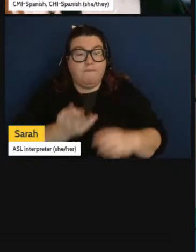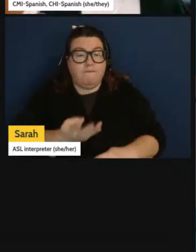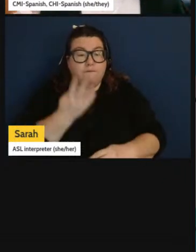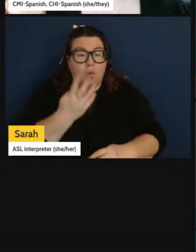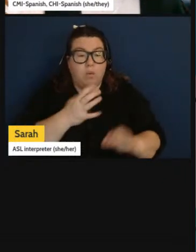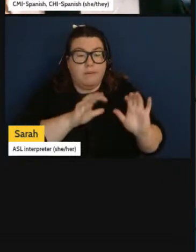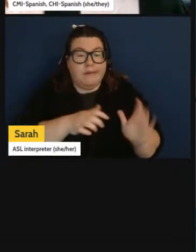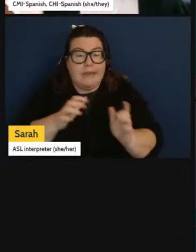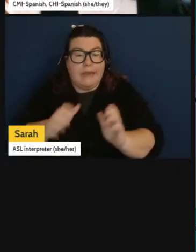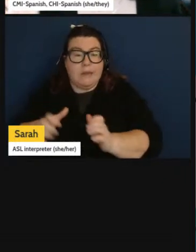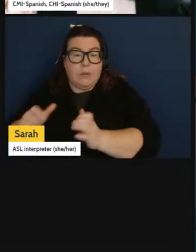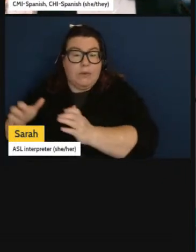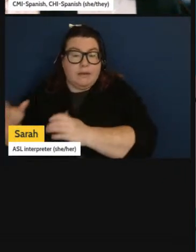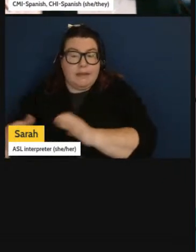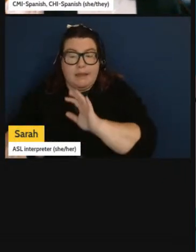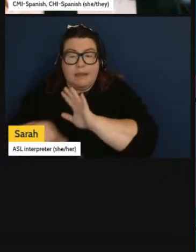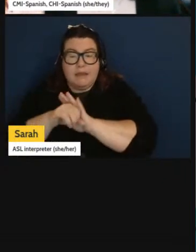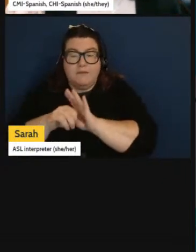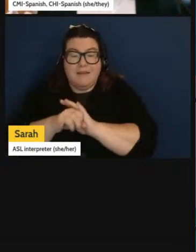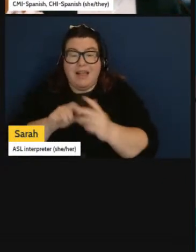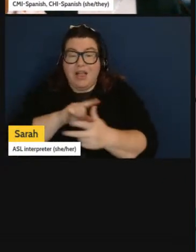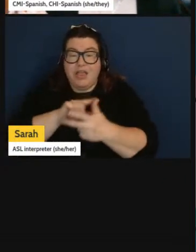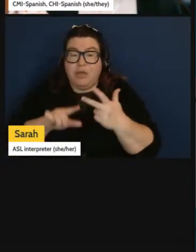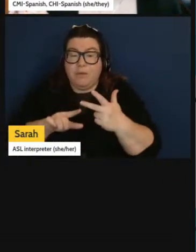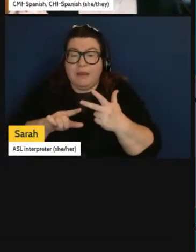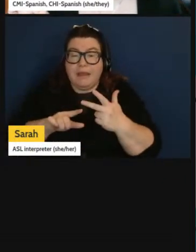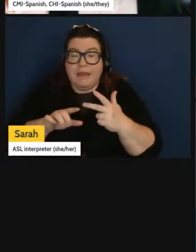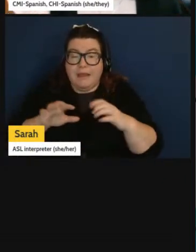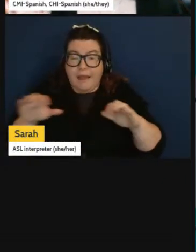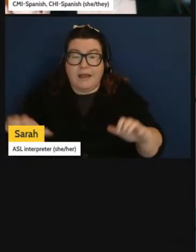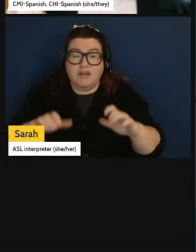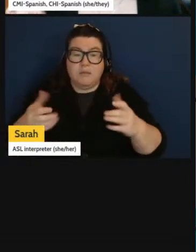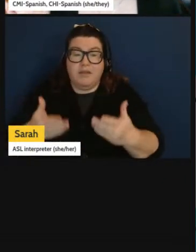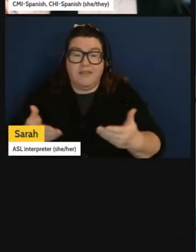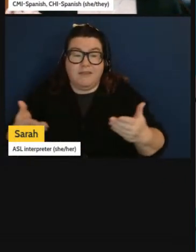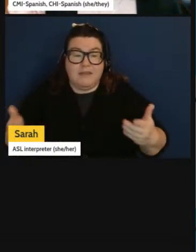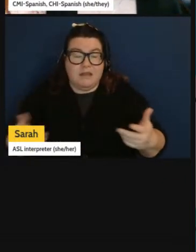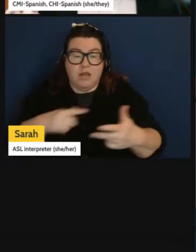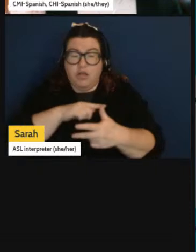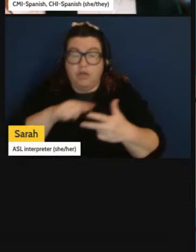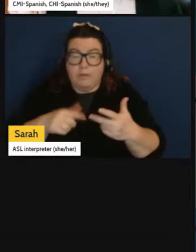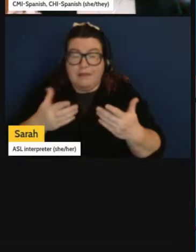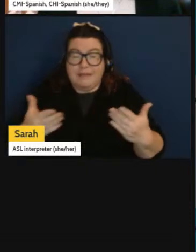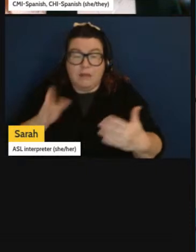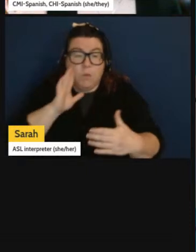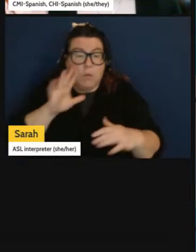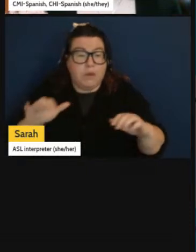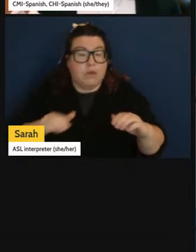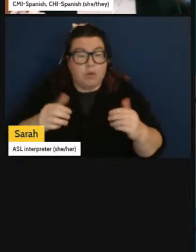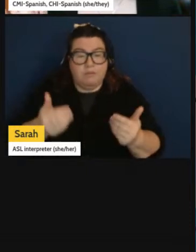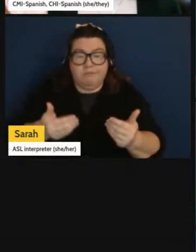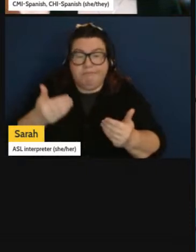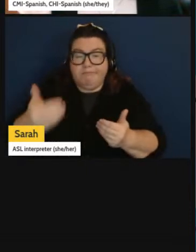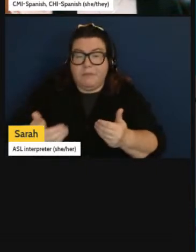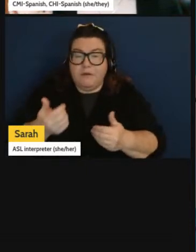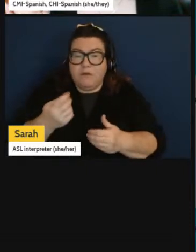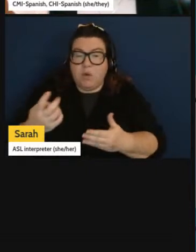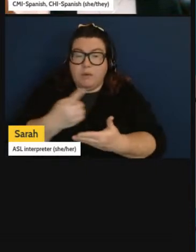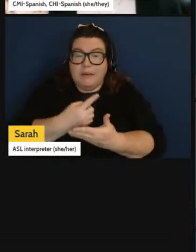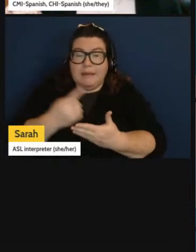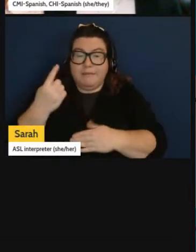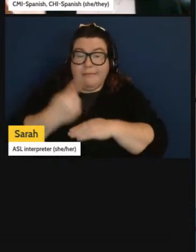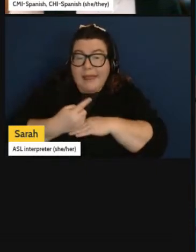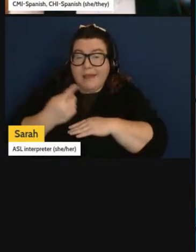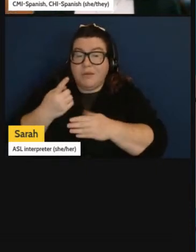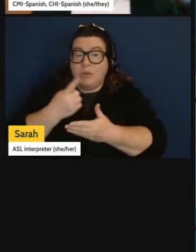to identify at least 3 actionable things, 3 things you're going to do in the coming days and weeks to interpret